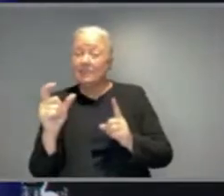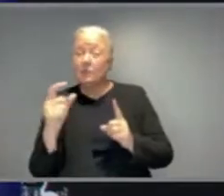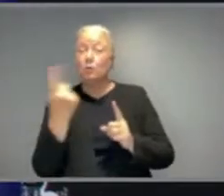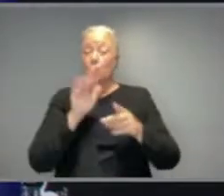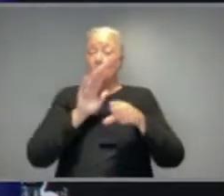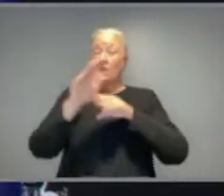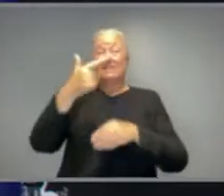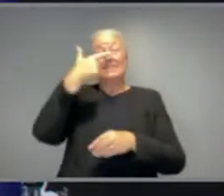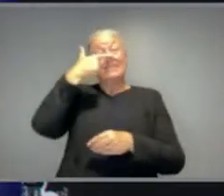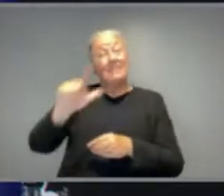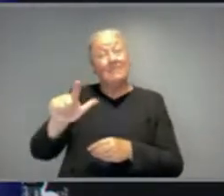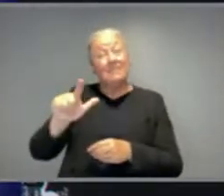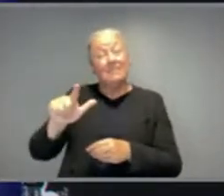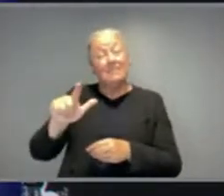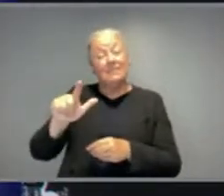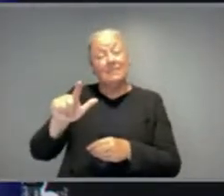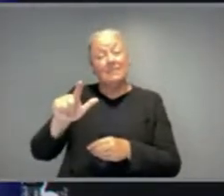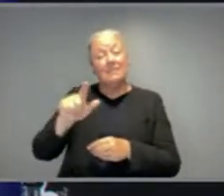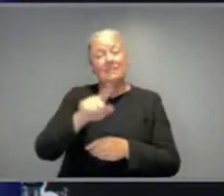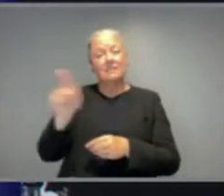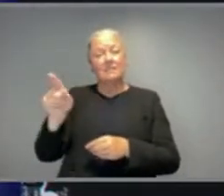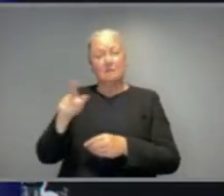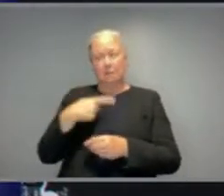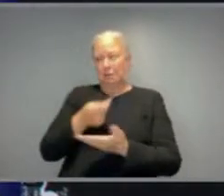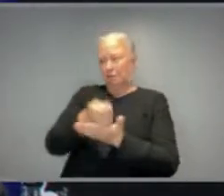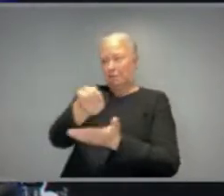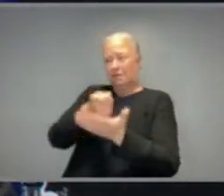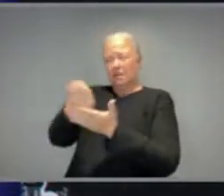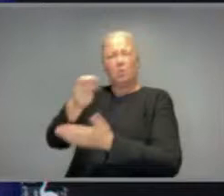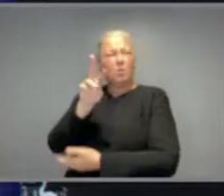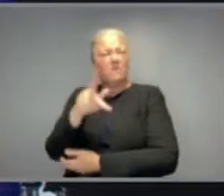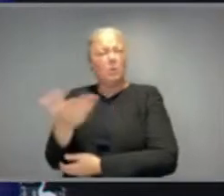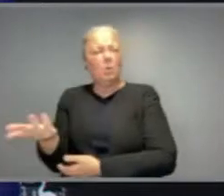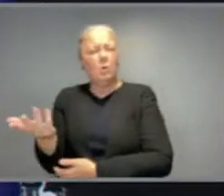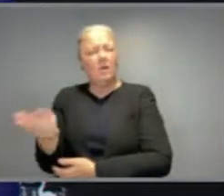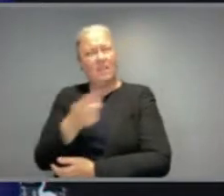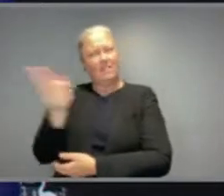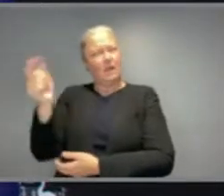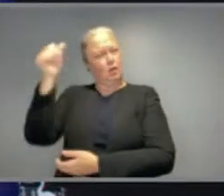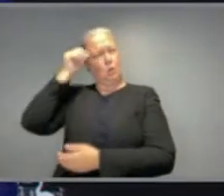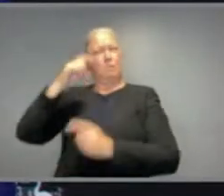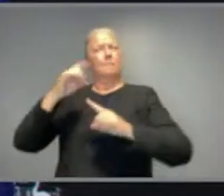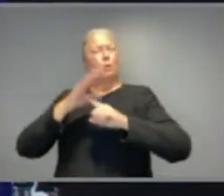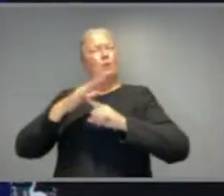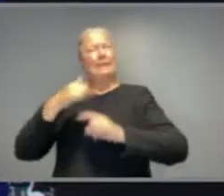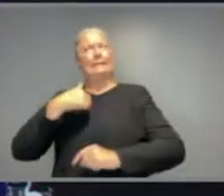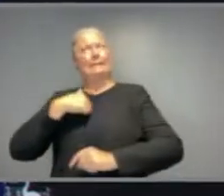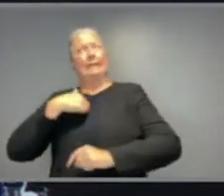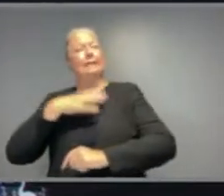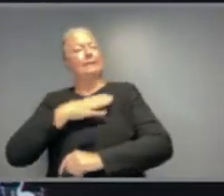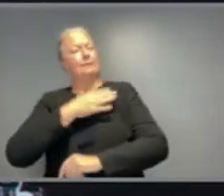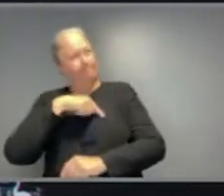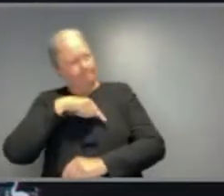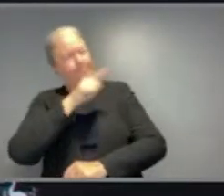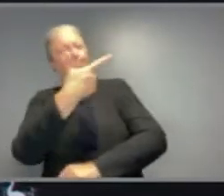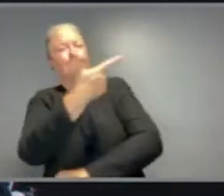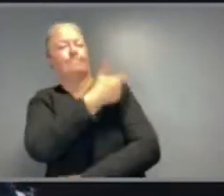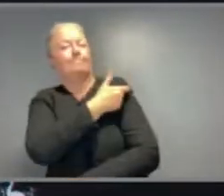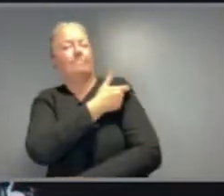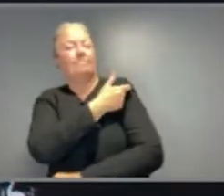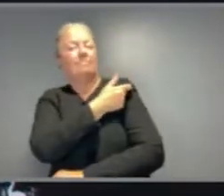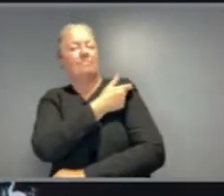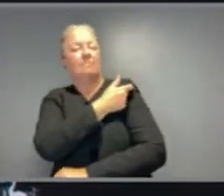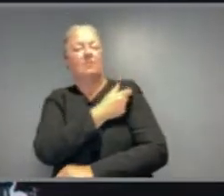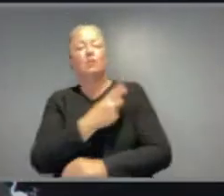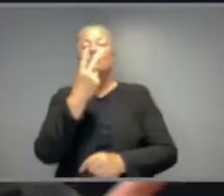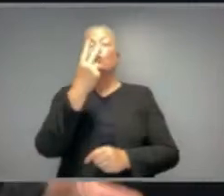70-year-olds. Didn't have to pay them. They understood its importance. They've gone and done it. About 2/3 of those over 50